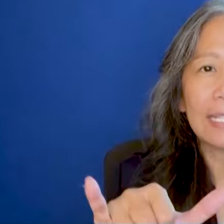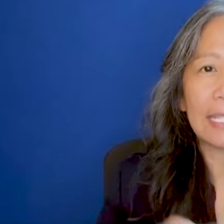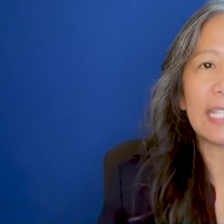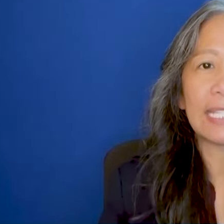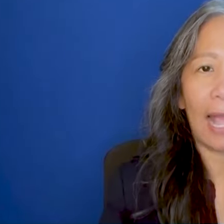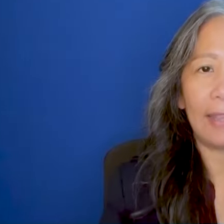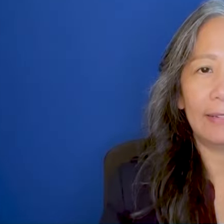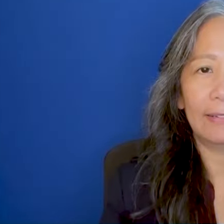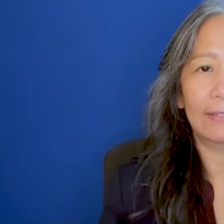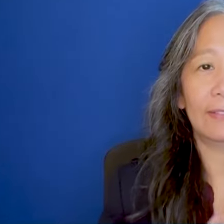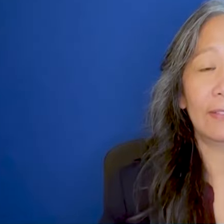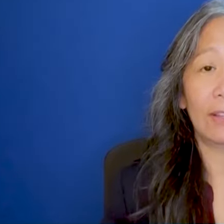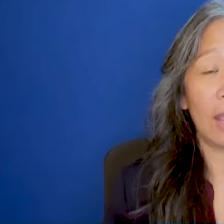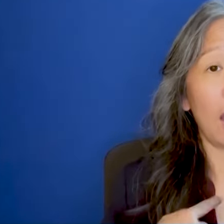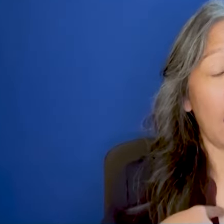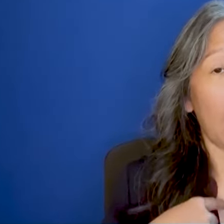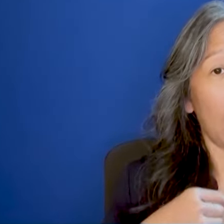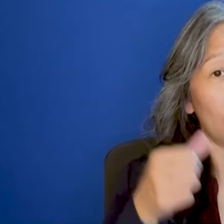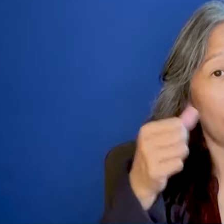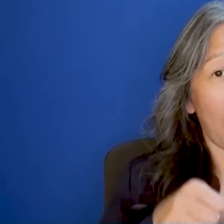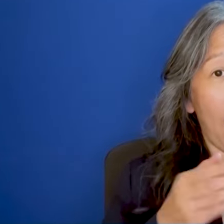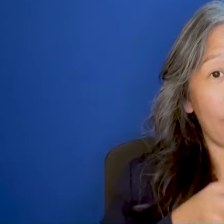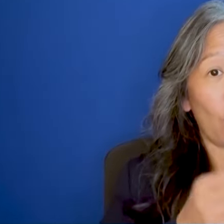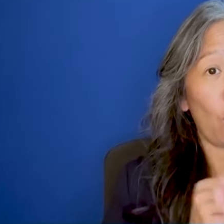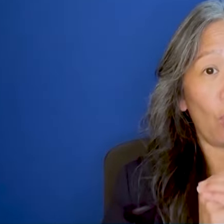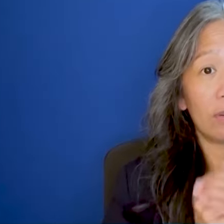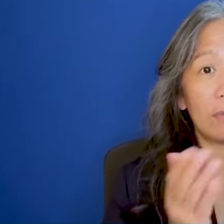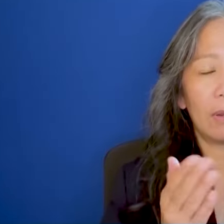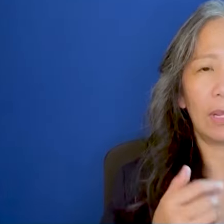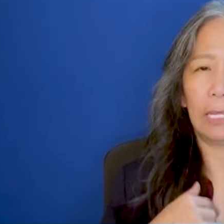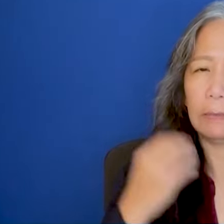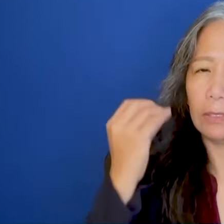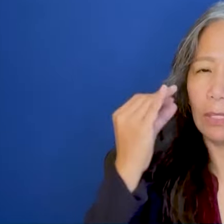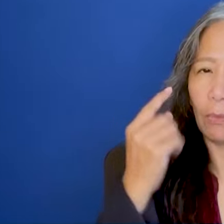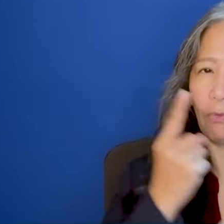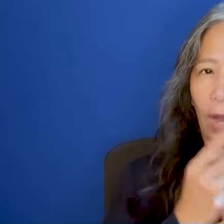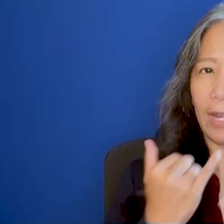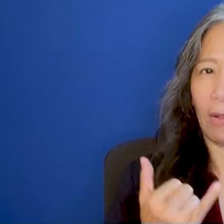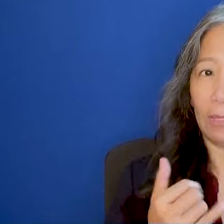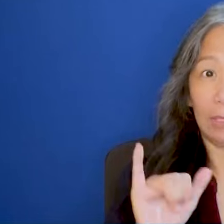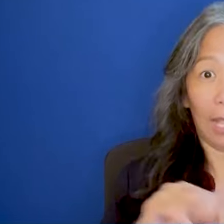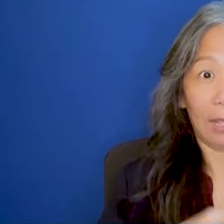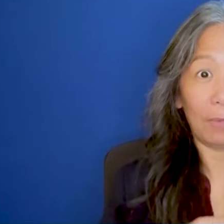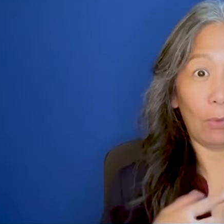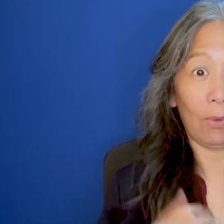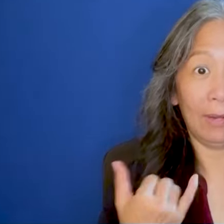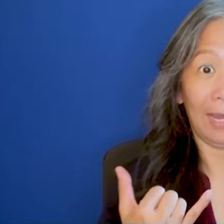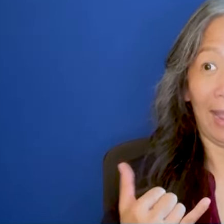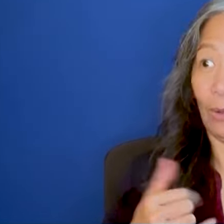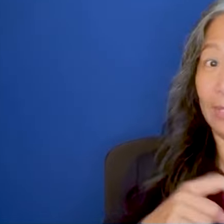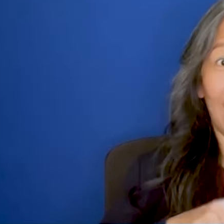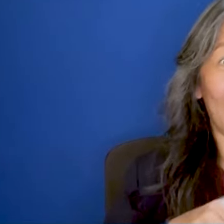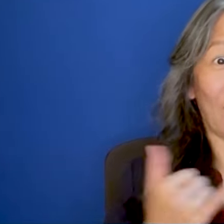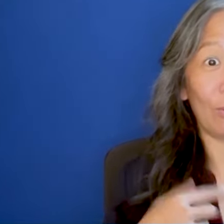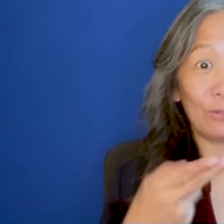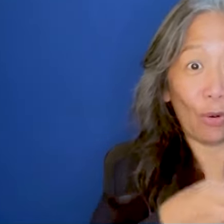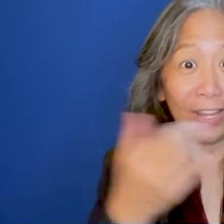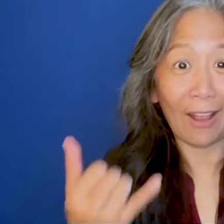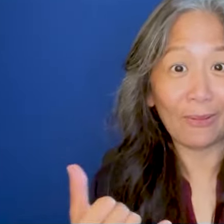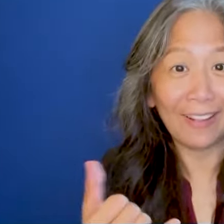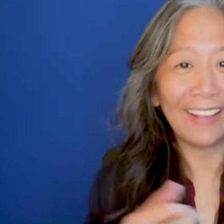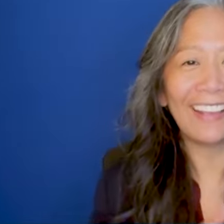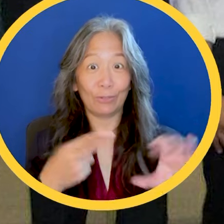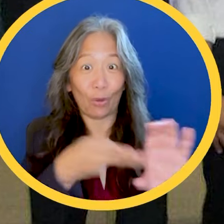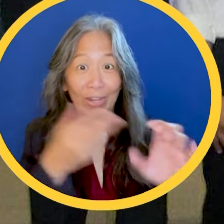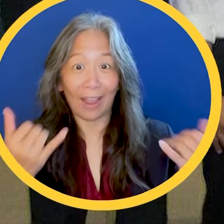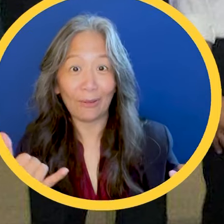that's already a sign. And I remember after the worship service saying, oh, I'm thinking about it right now, but does that mean it's a sign? Like, should I